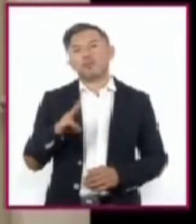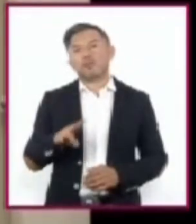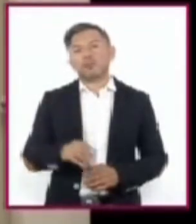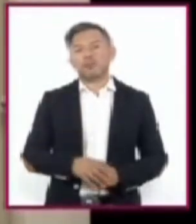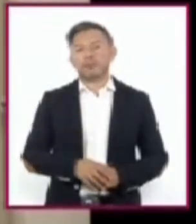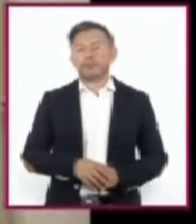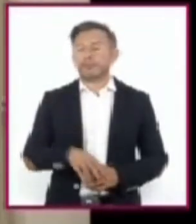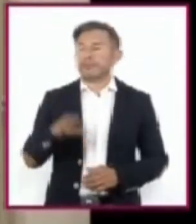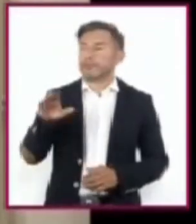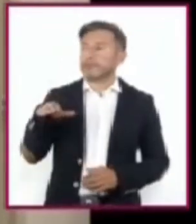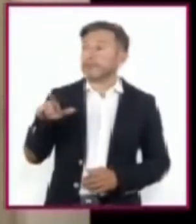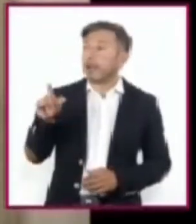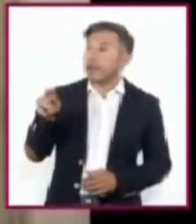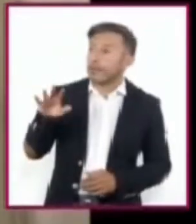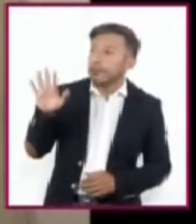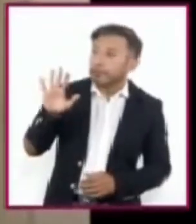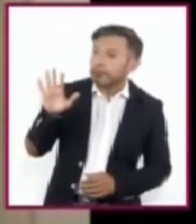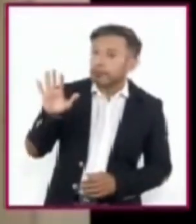Alan, come on, let's go.